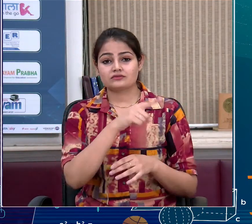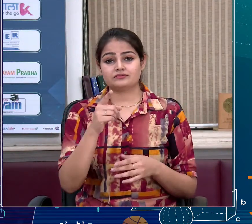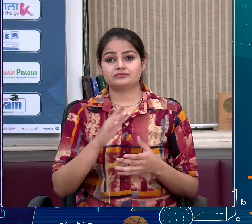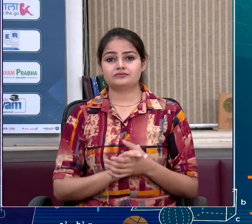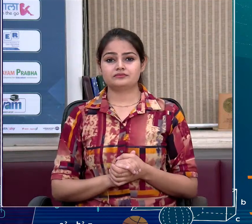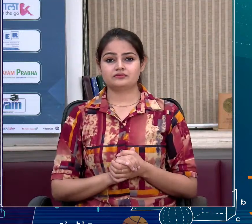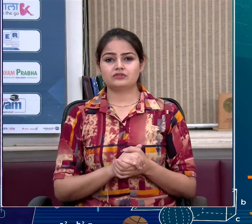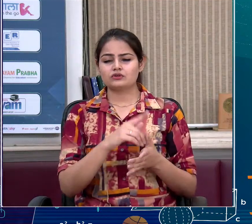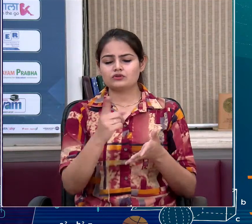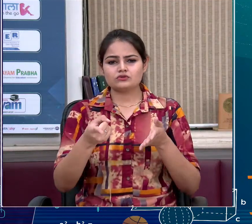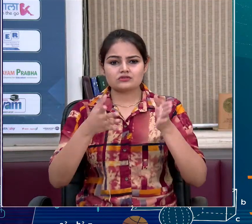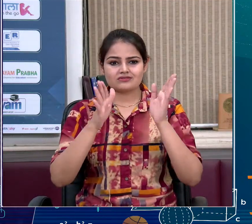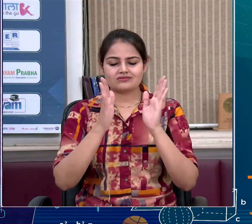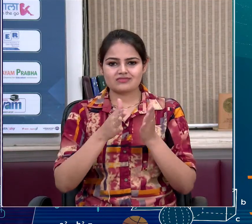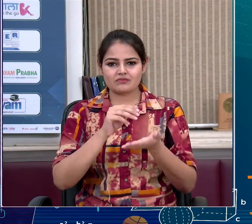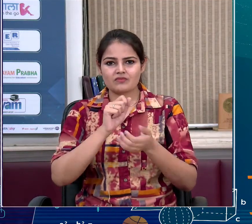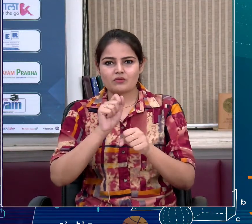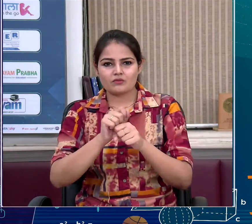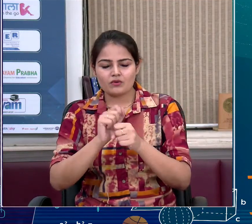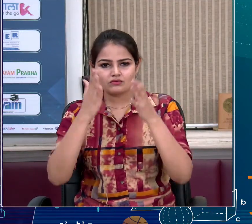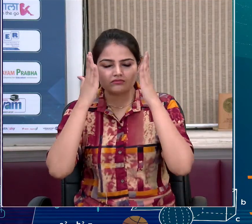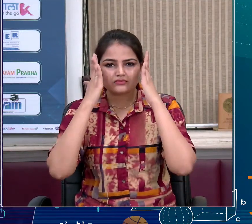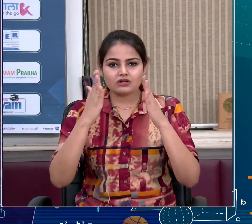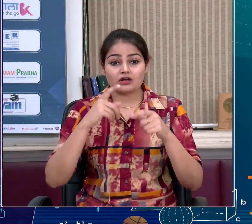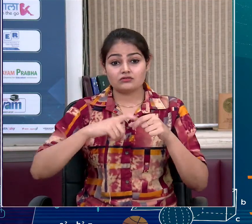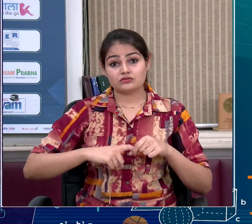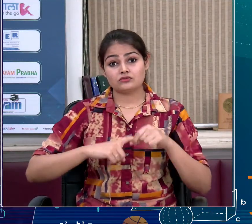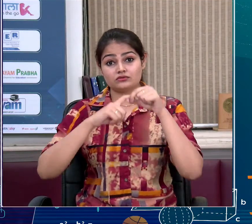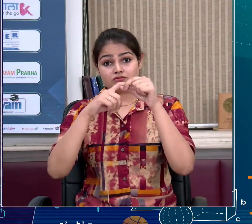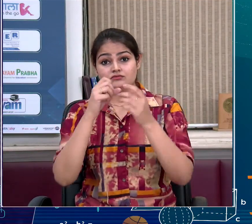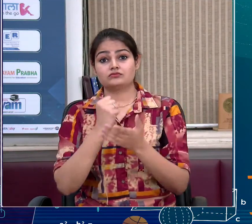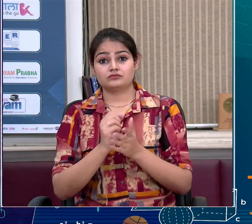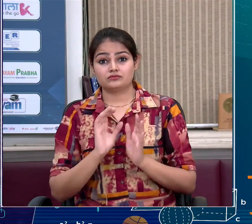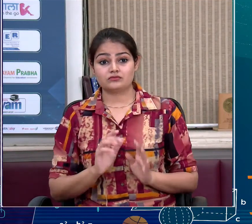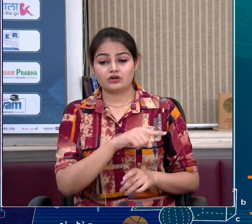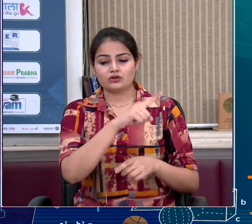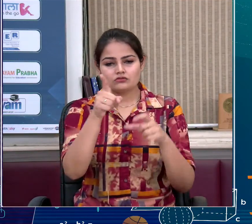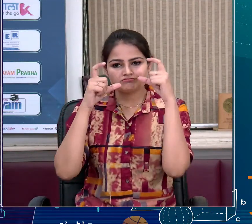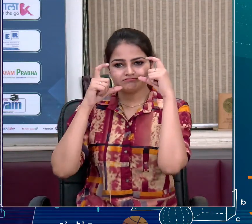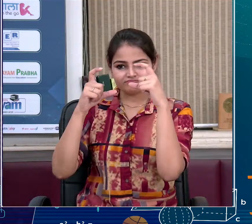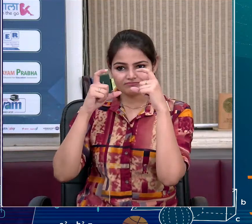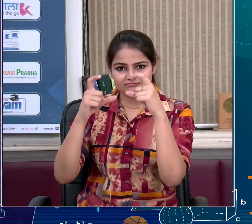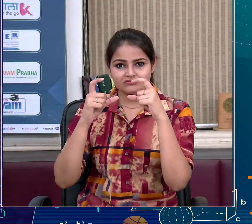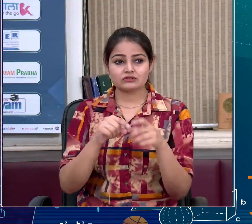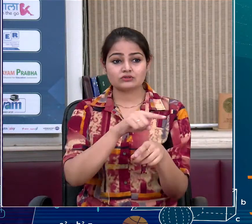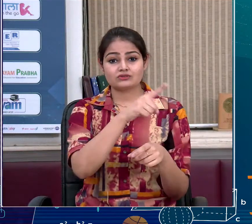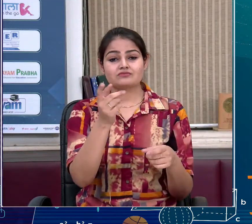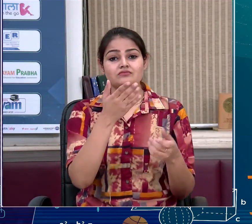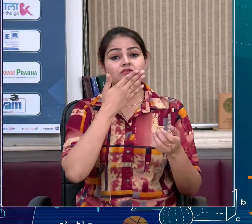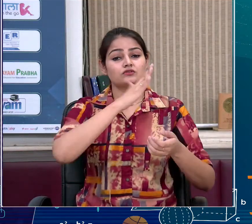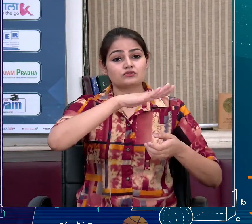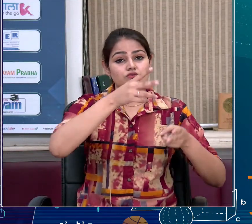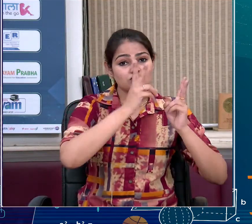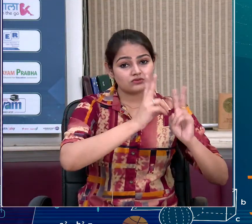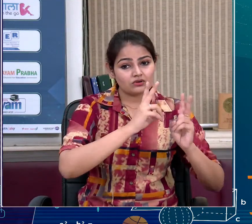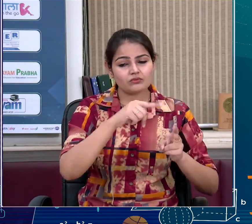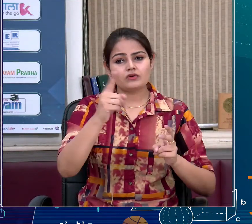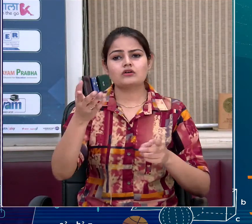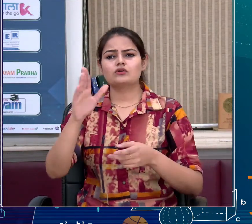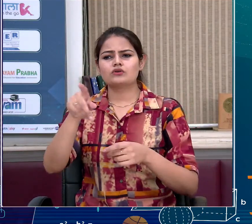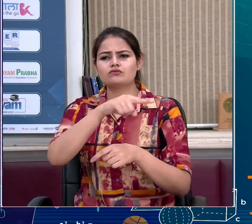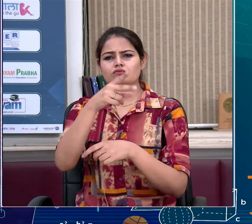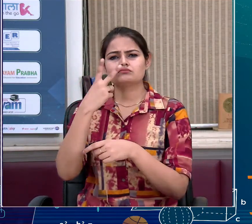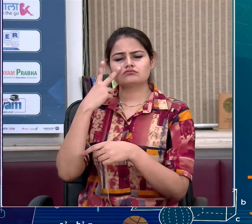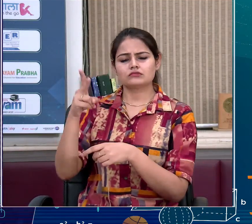service oriented and as a quality of a human being. I think that will really take care. So please be sensitive to your own needs,